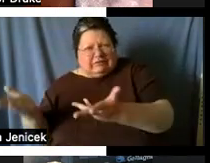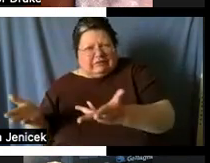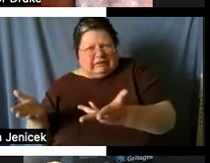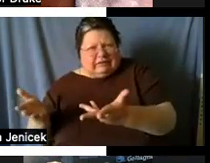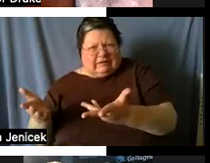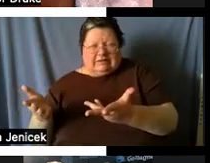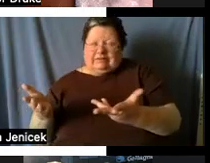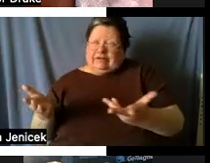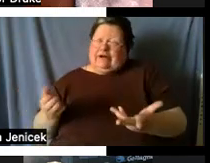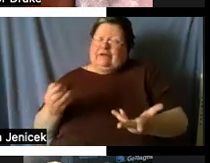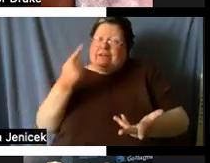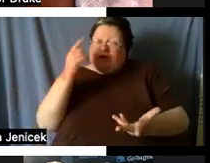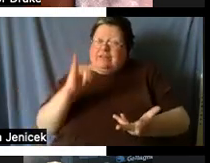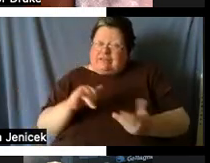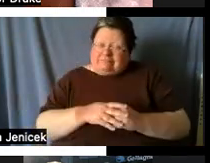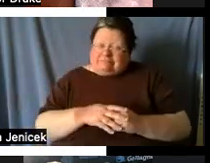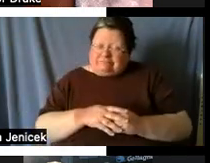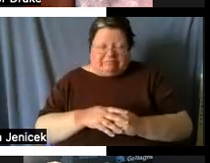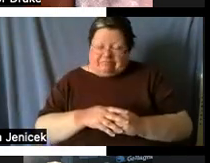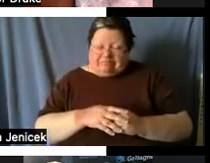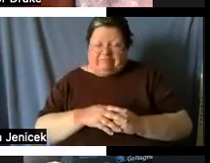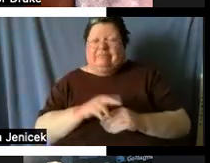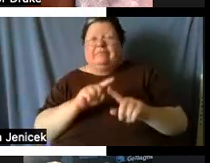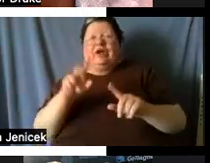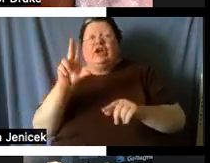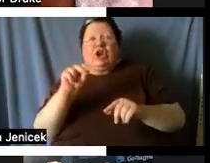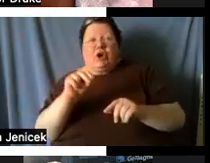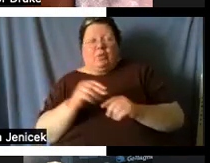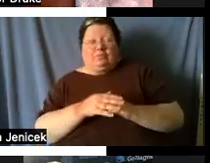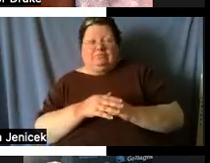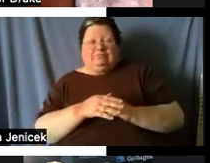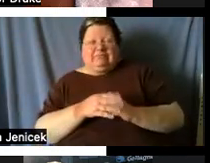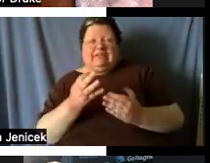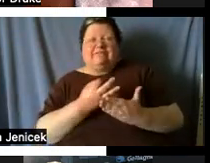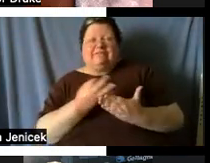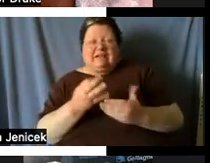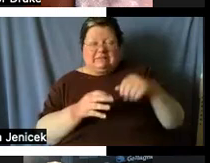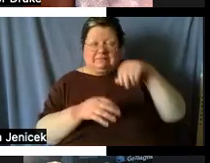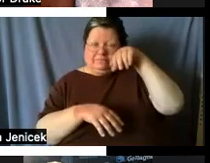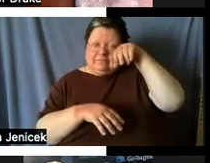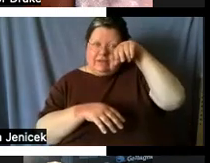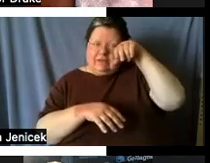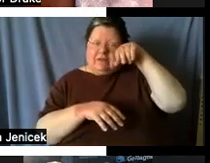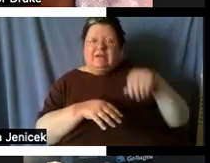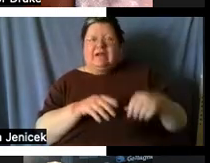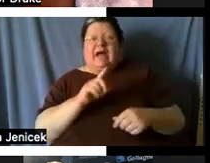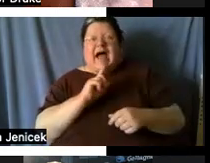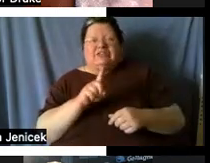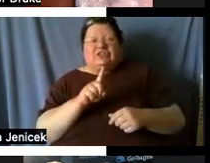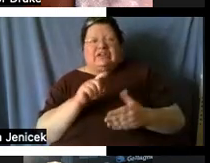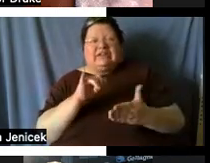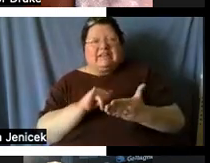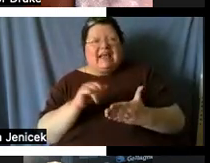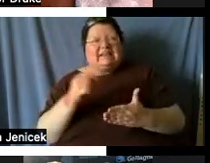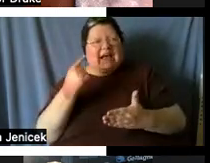Or so they thought. But no, they failed in doing that. Actually, though, does that sound sort